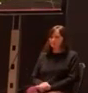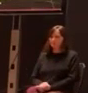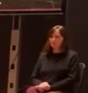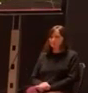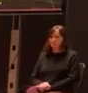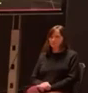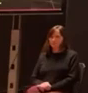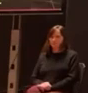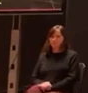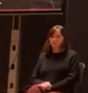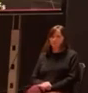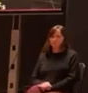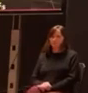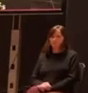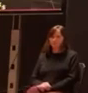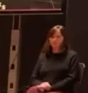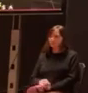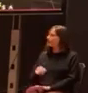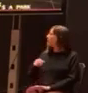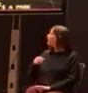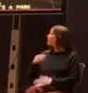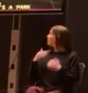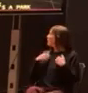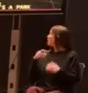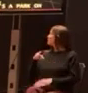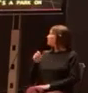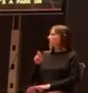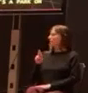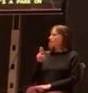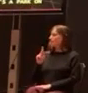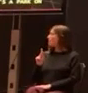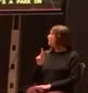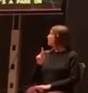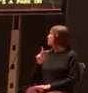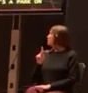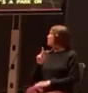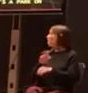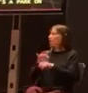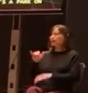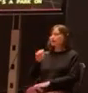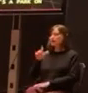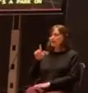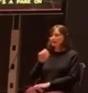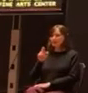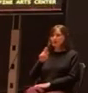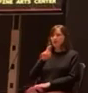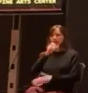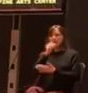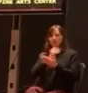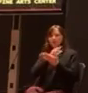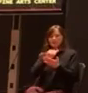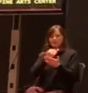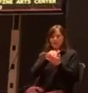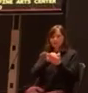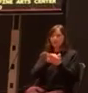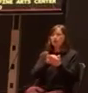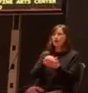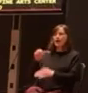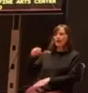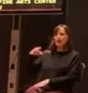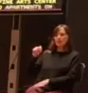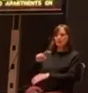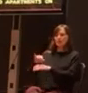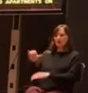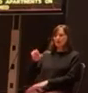There is a park on Yesler, a fine arts center on Main, and apartments on Jackson named for Edwin